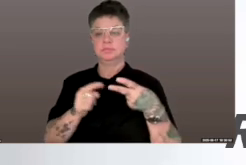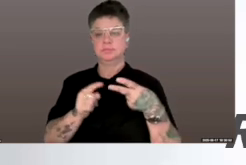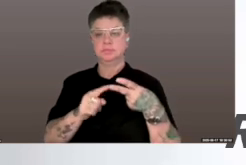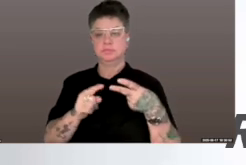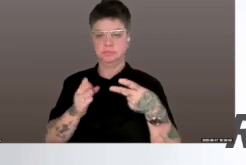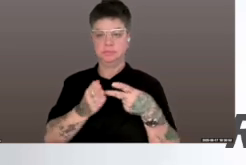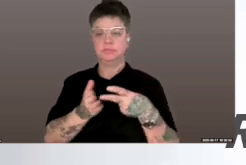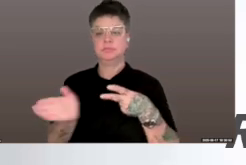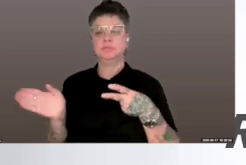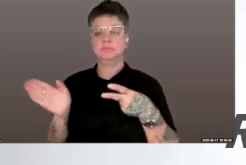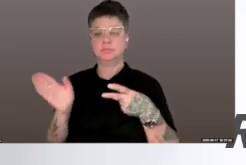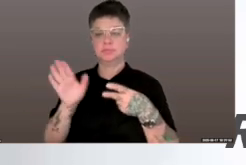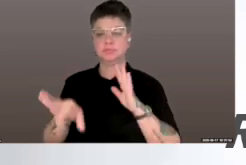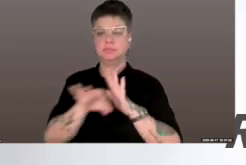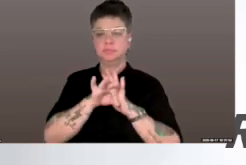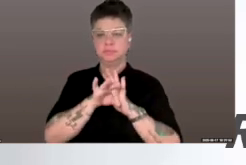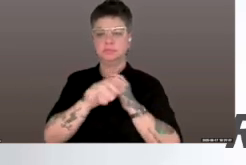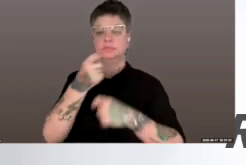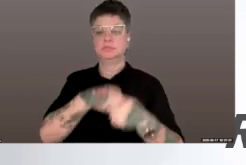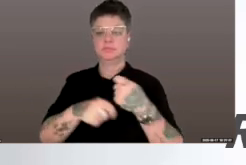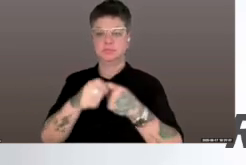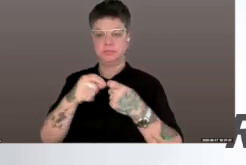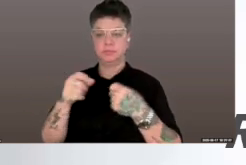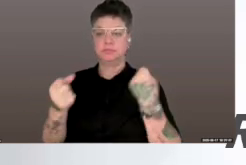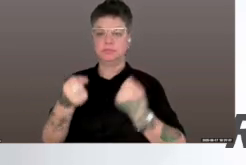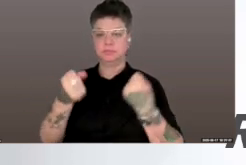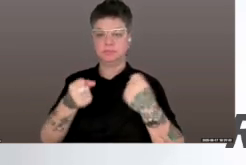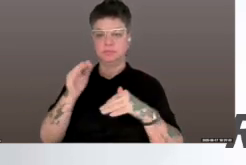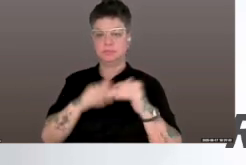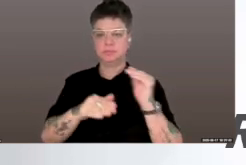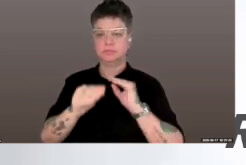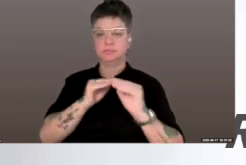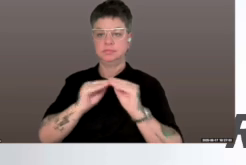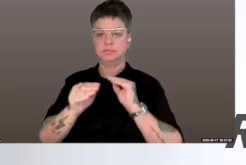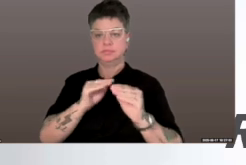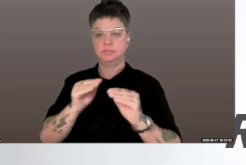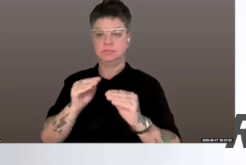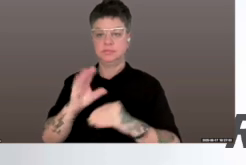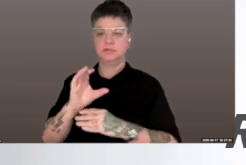are reused, refurbished, repurposed, or recycled.